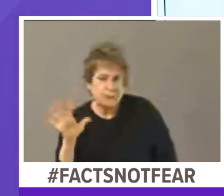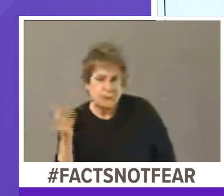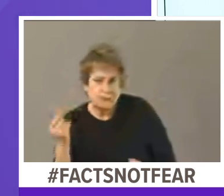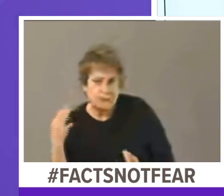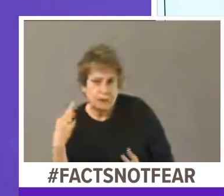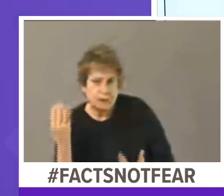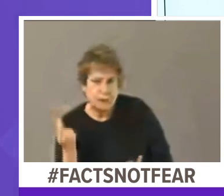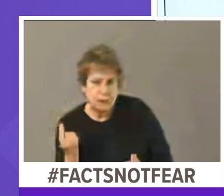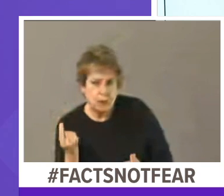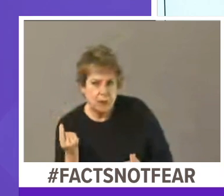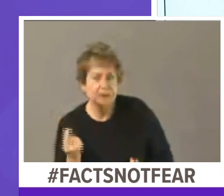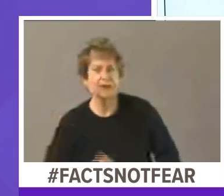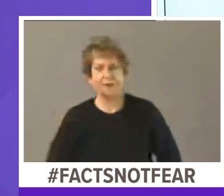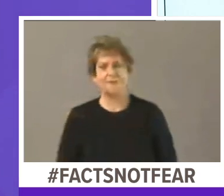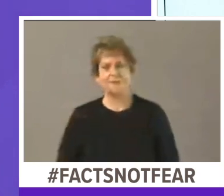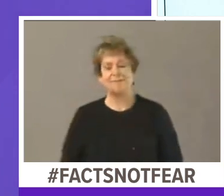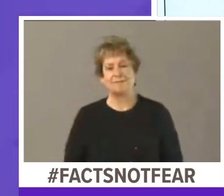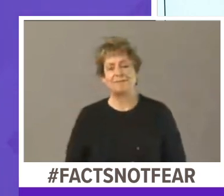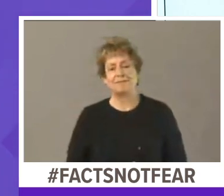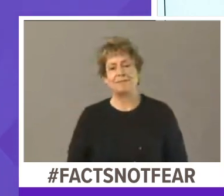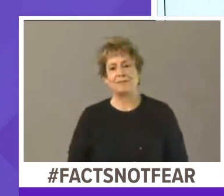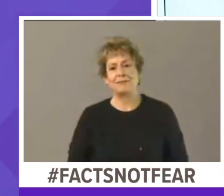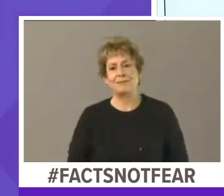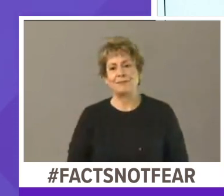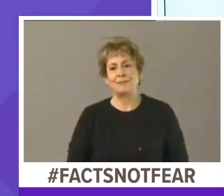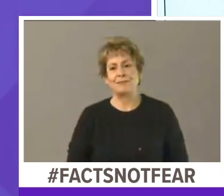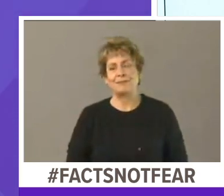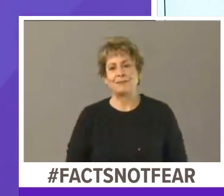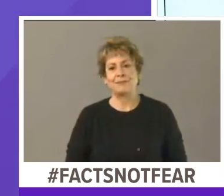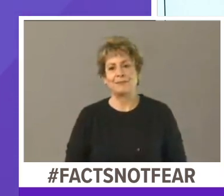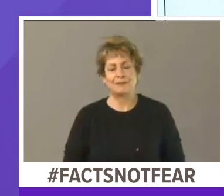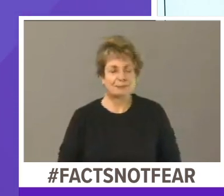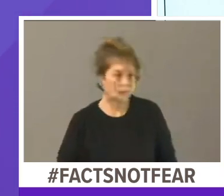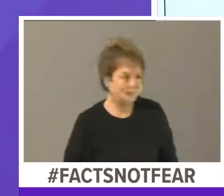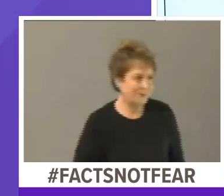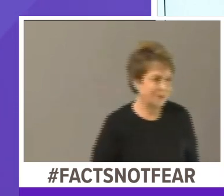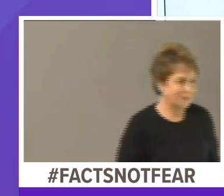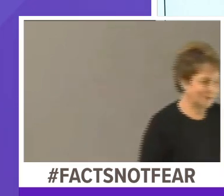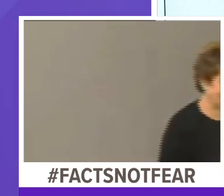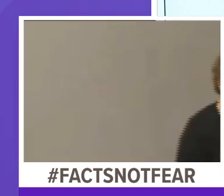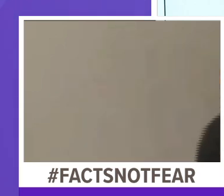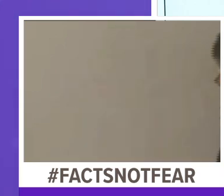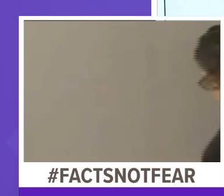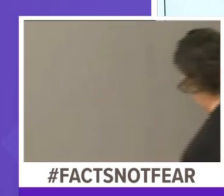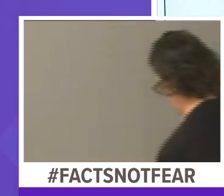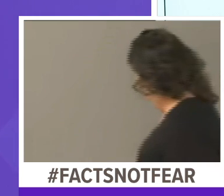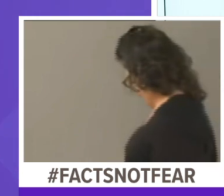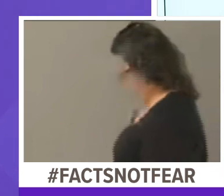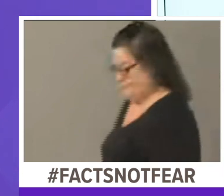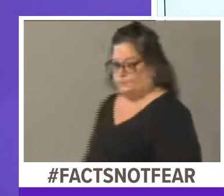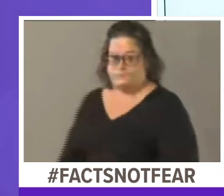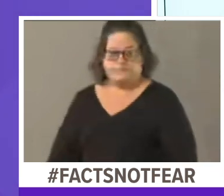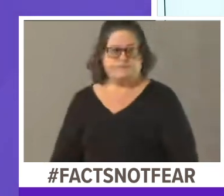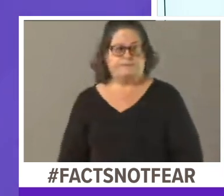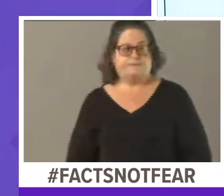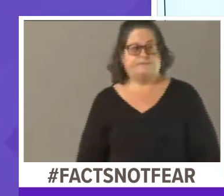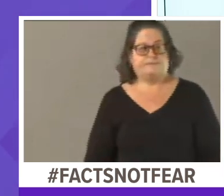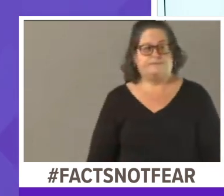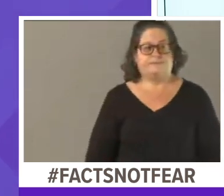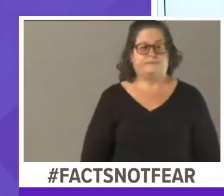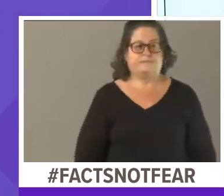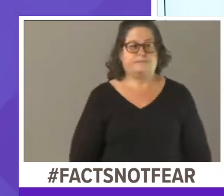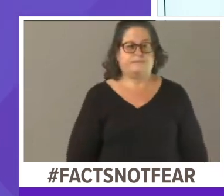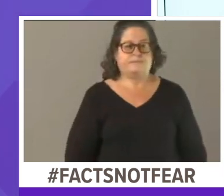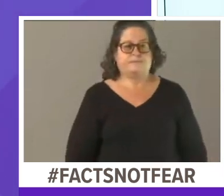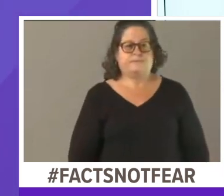I know people want clarity around this, and we're going to provide clarity. I'm going to tell you, our kids are going to